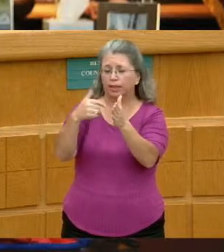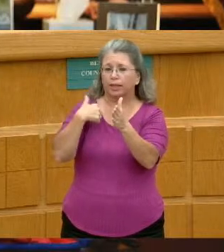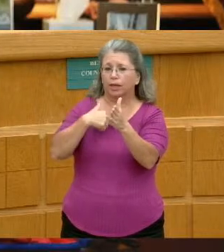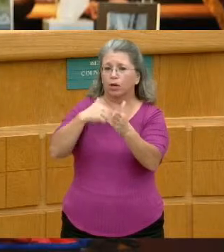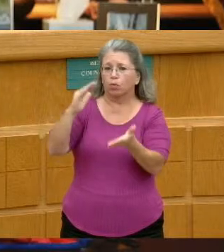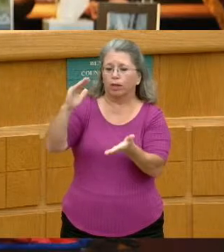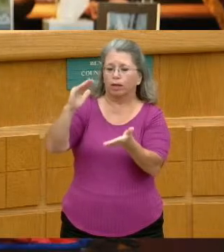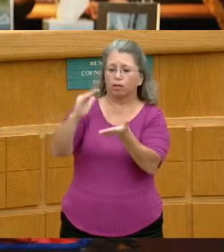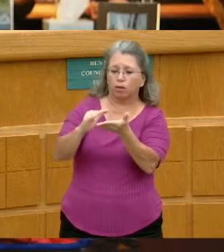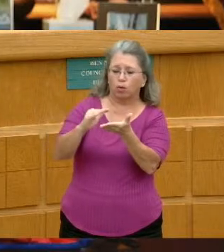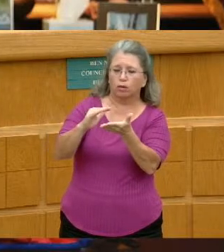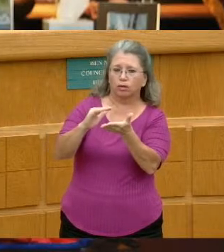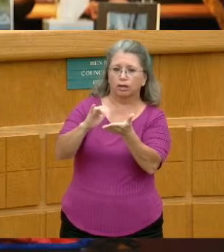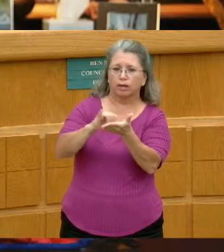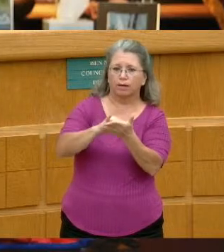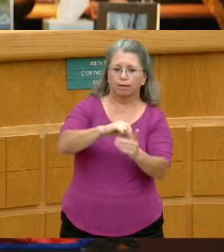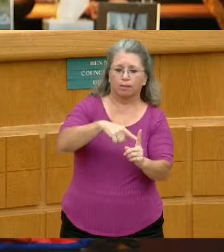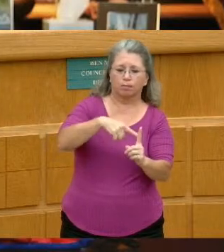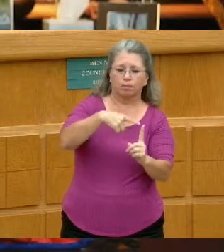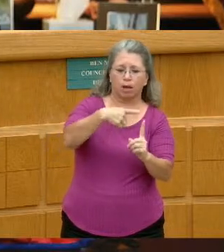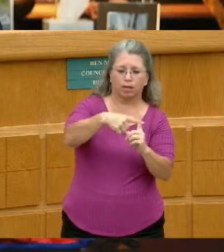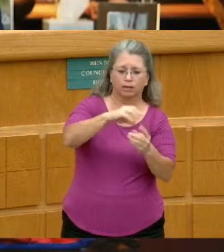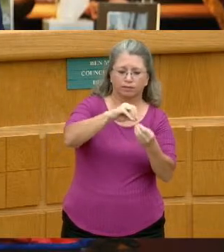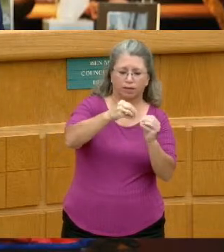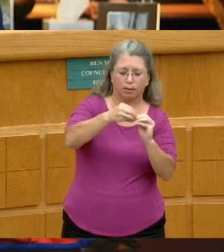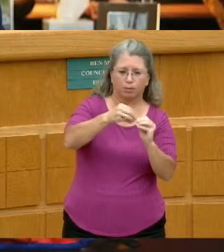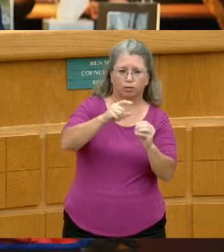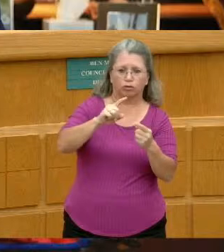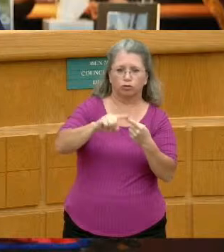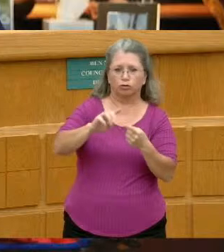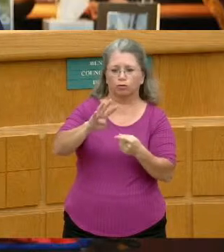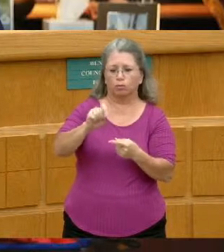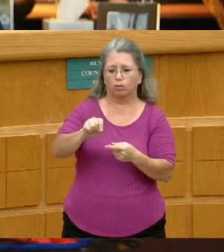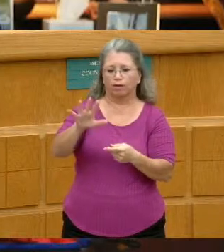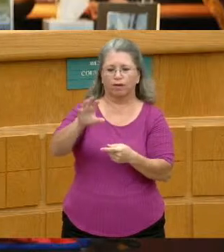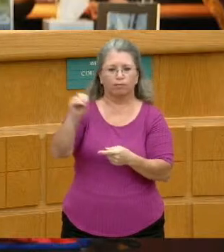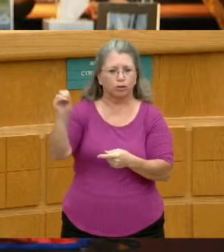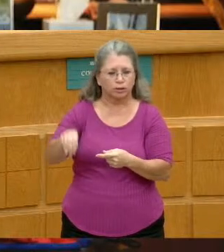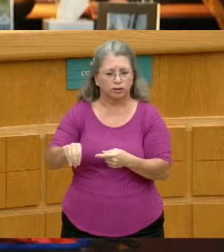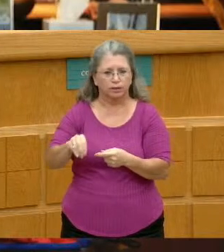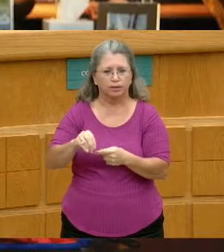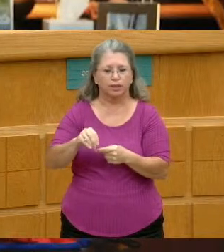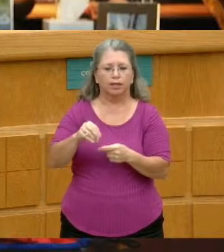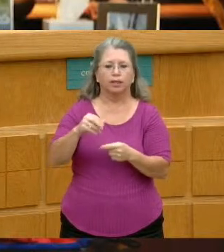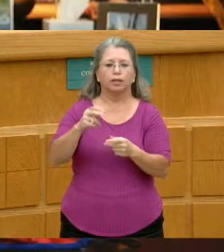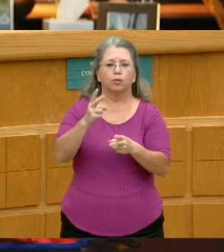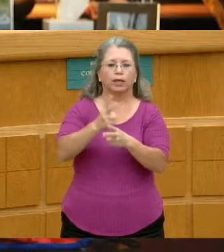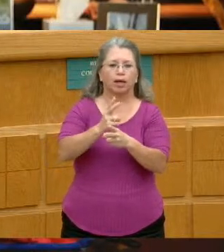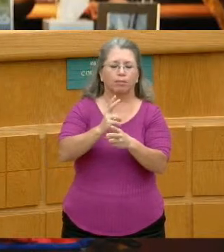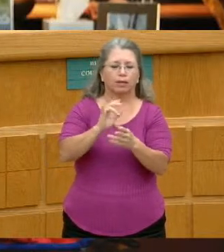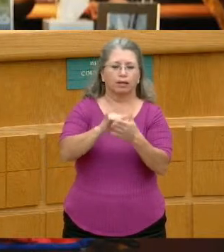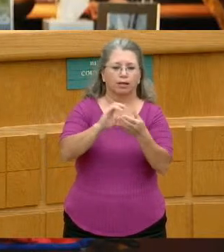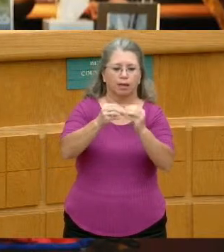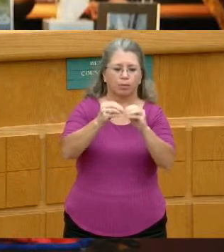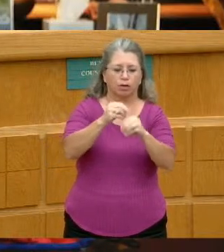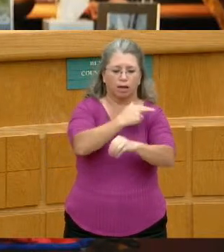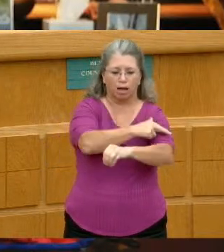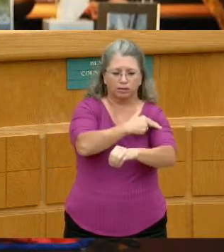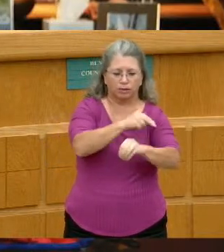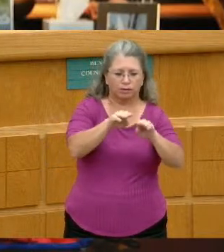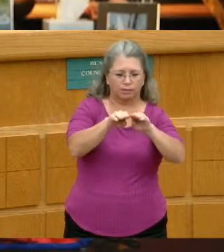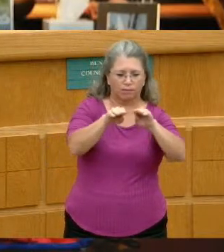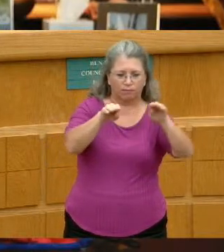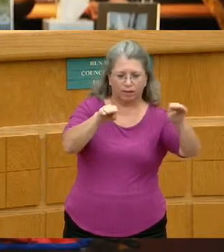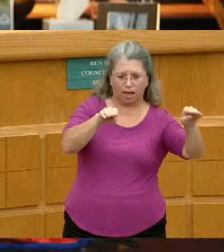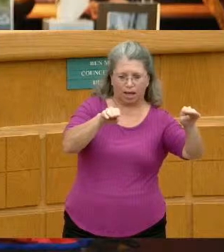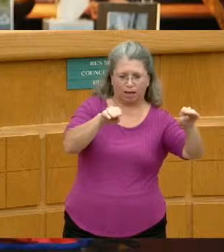just 4.5%, and we kept hospitalizations flat. But